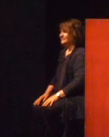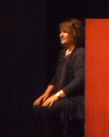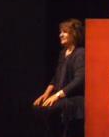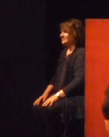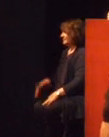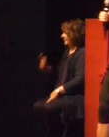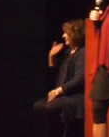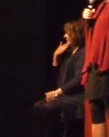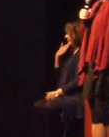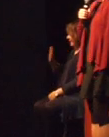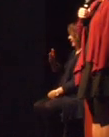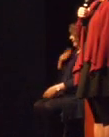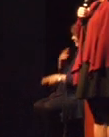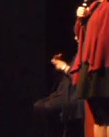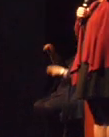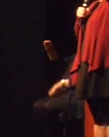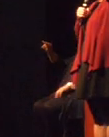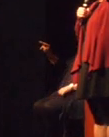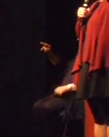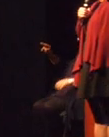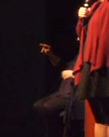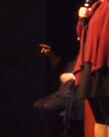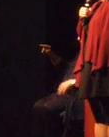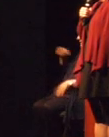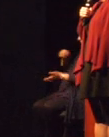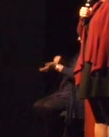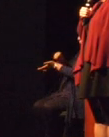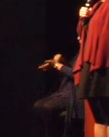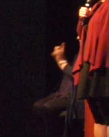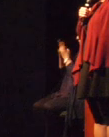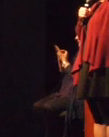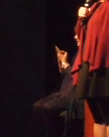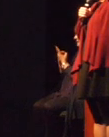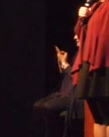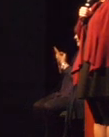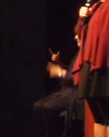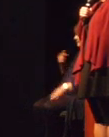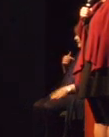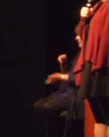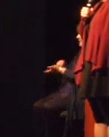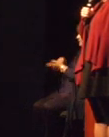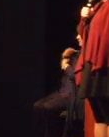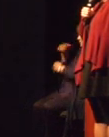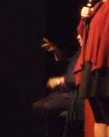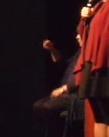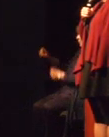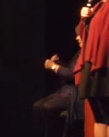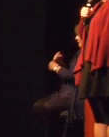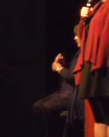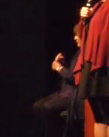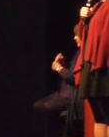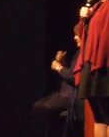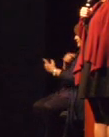Thank you. So my name is Anne, and I'm in the nursing department, and I've been a nurse for 30 years, and so I